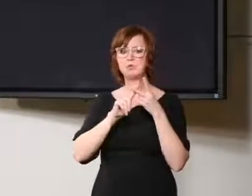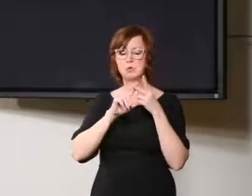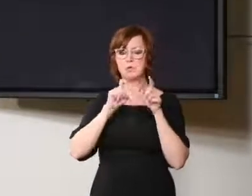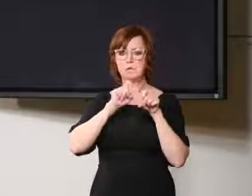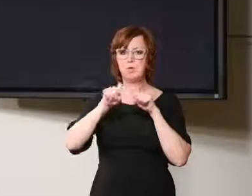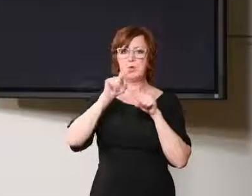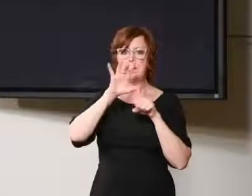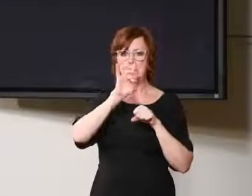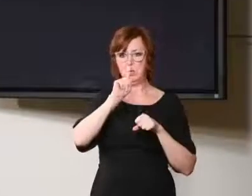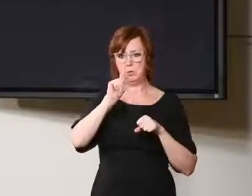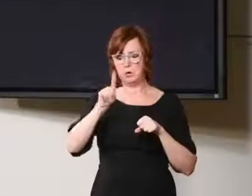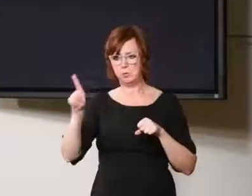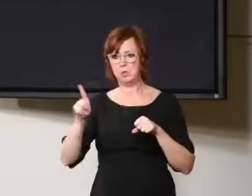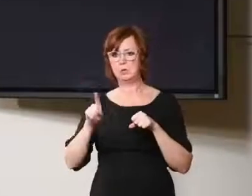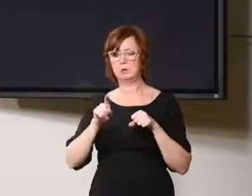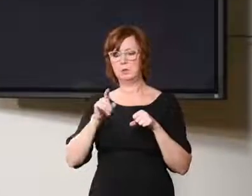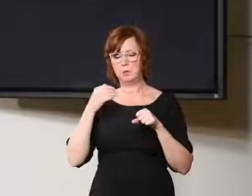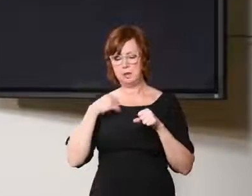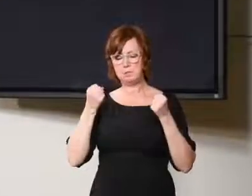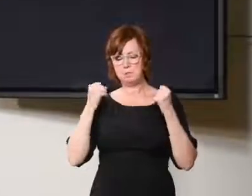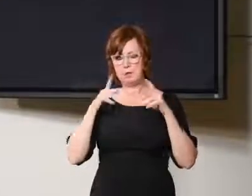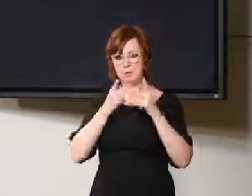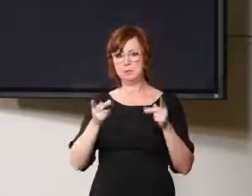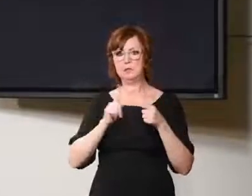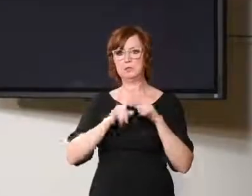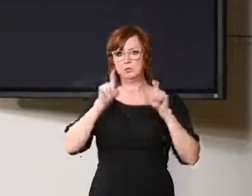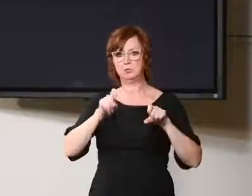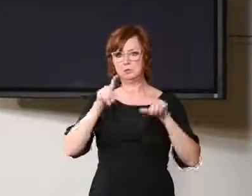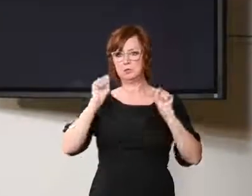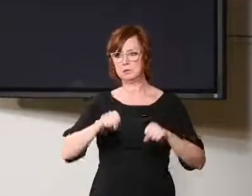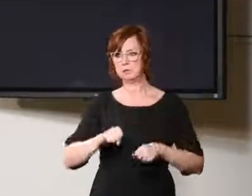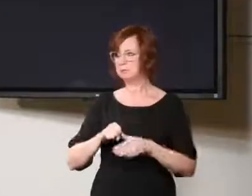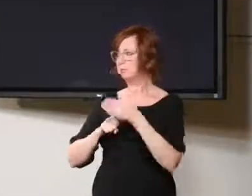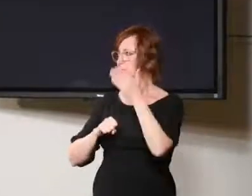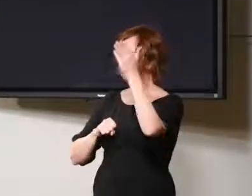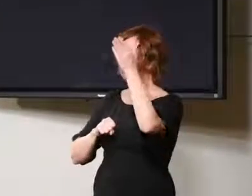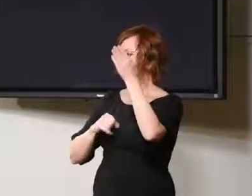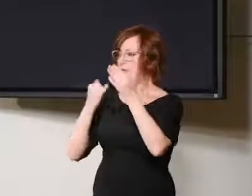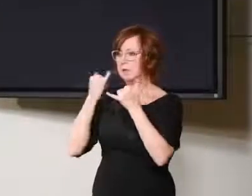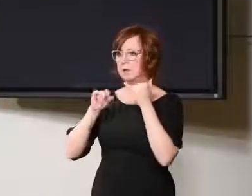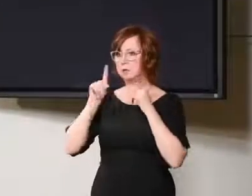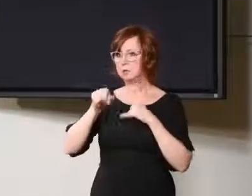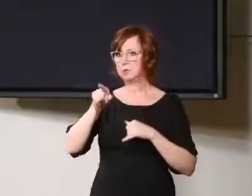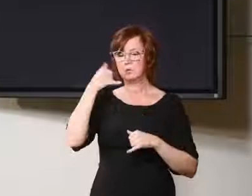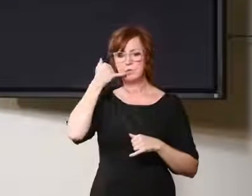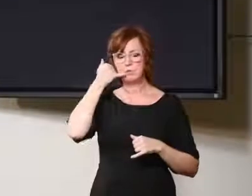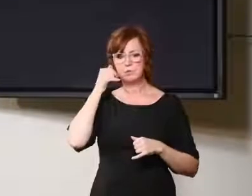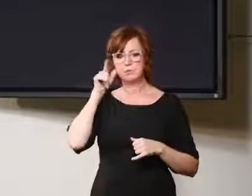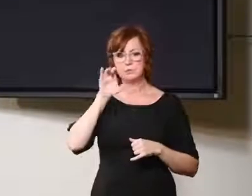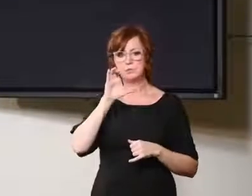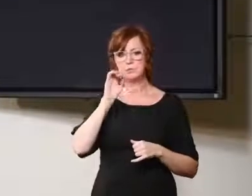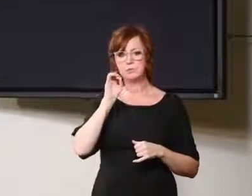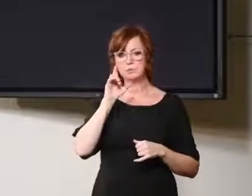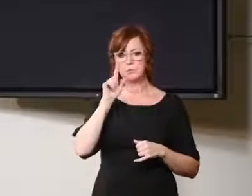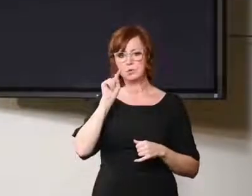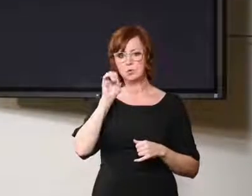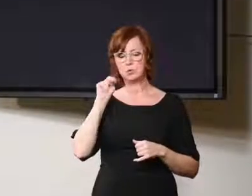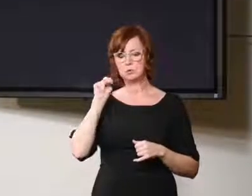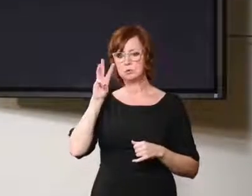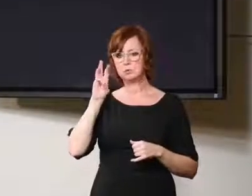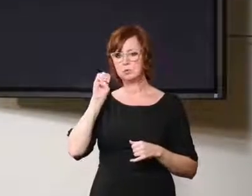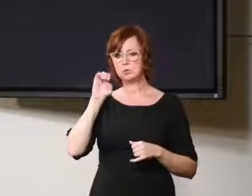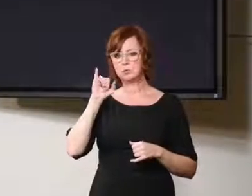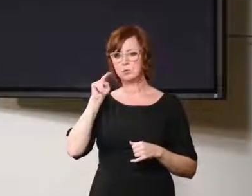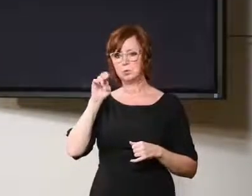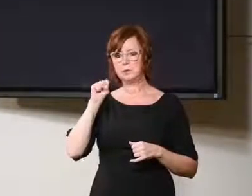testing is widely available throughout the province. And we'll go to our last question on the line, operator. We have Colton Weens with CTV.